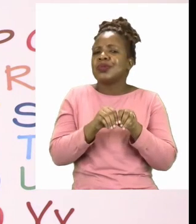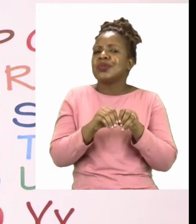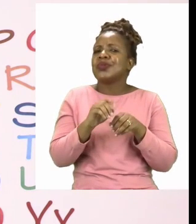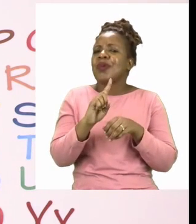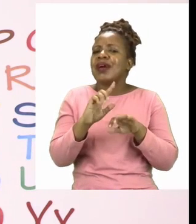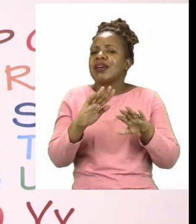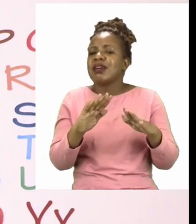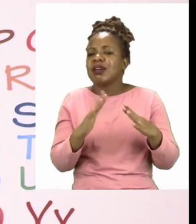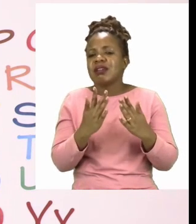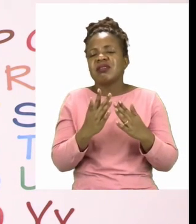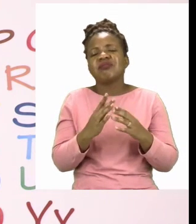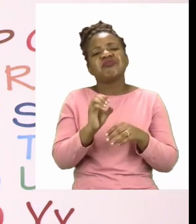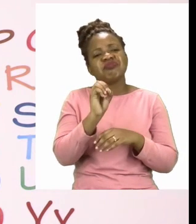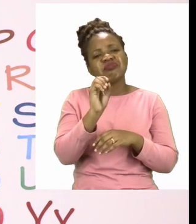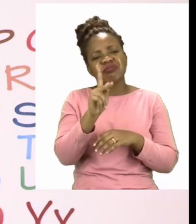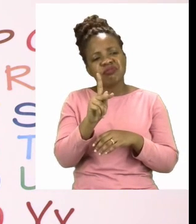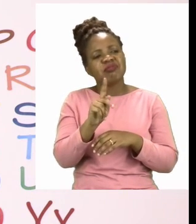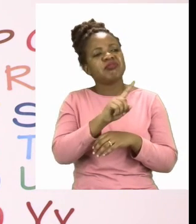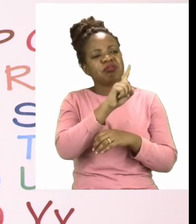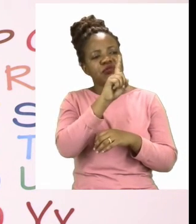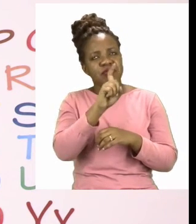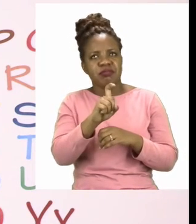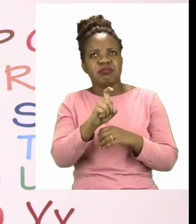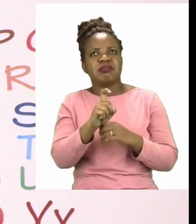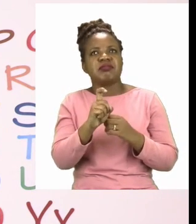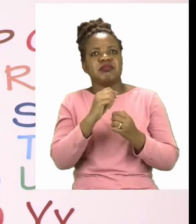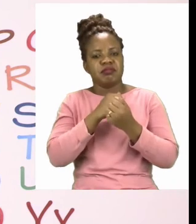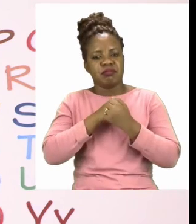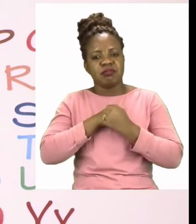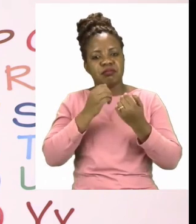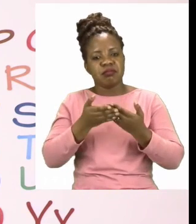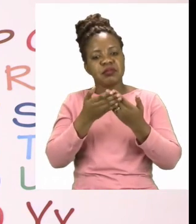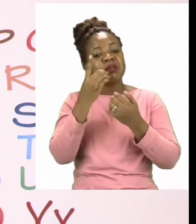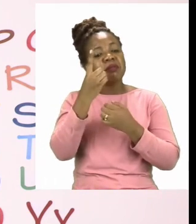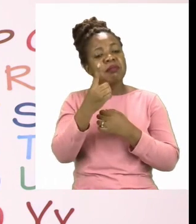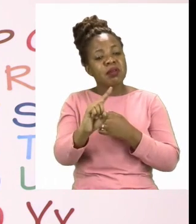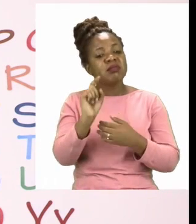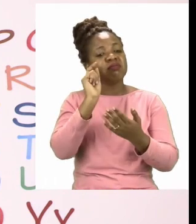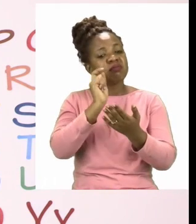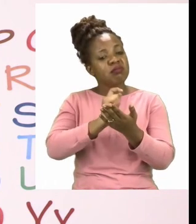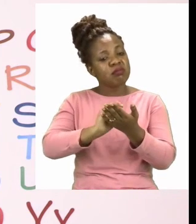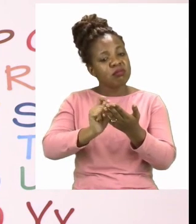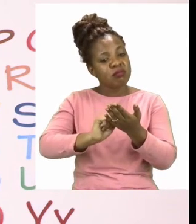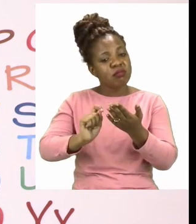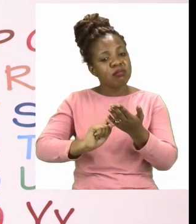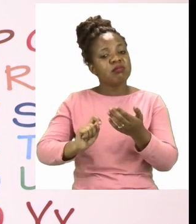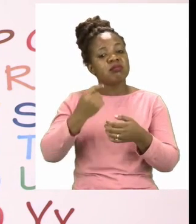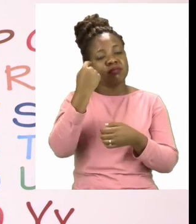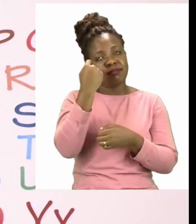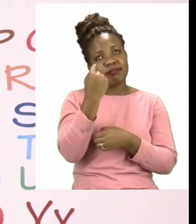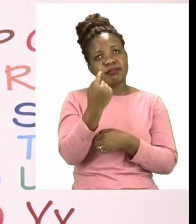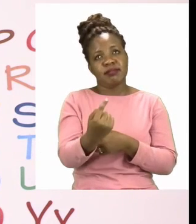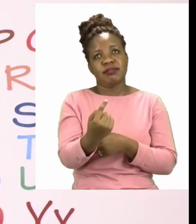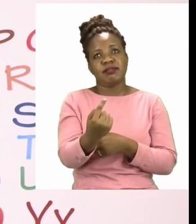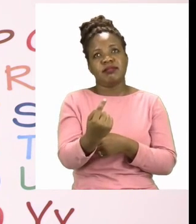an adult for help. Just make sure that you end up doing your work by yourself. Now that